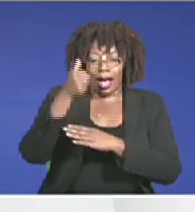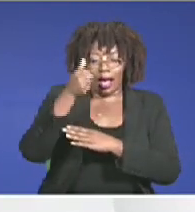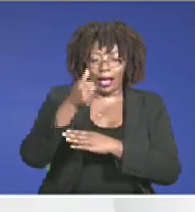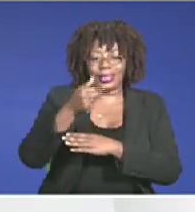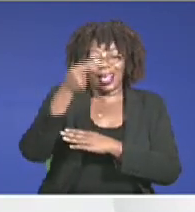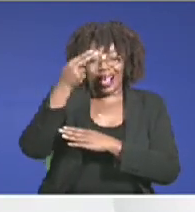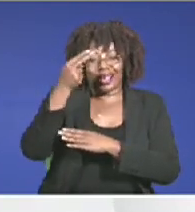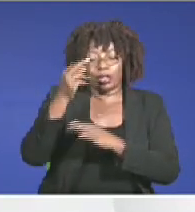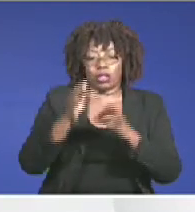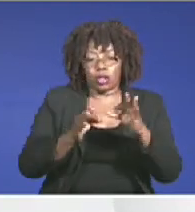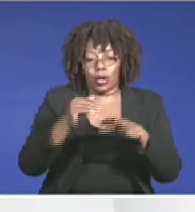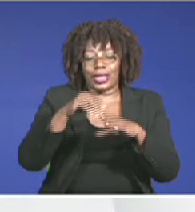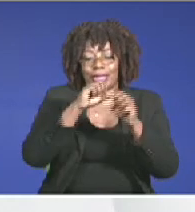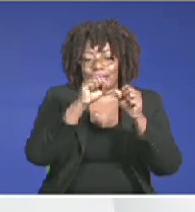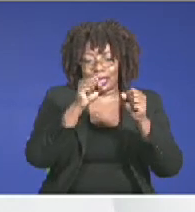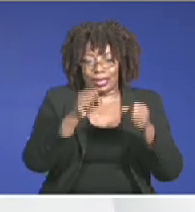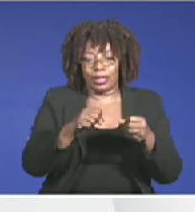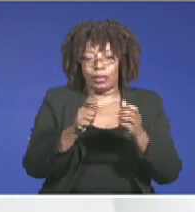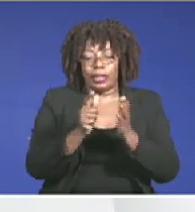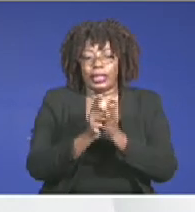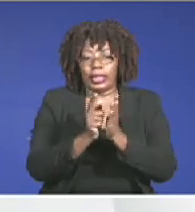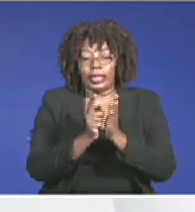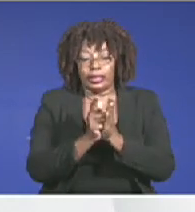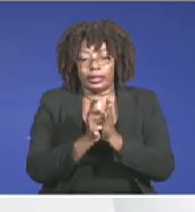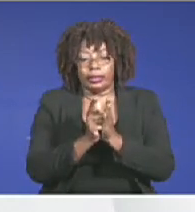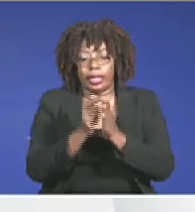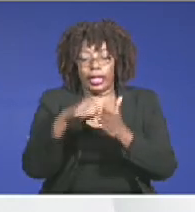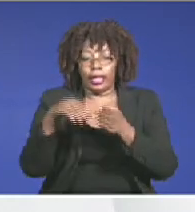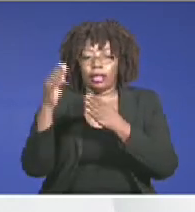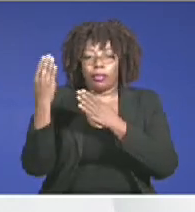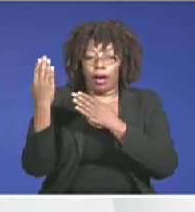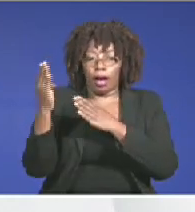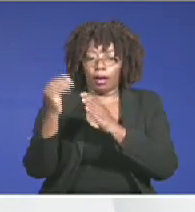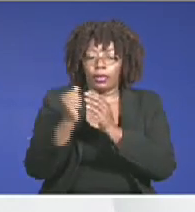our system, in the legal system here in the Bahamas.